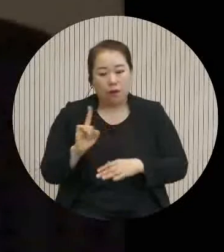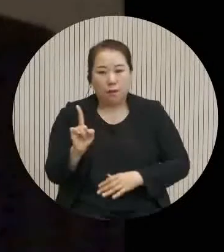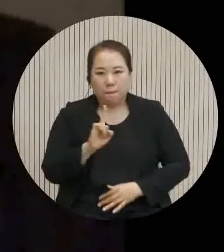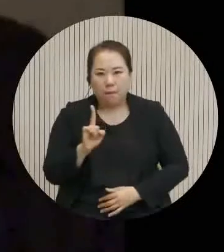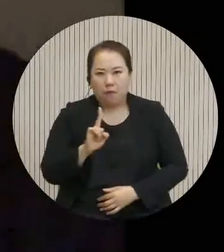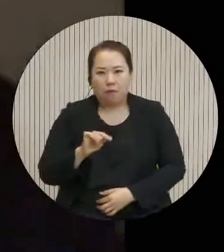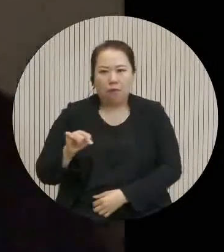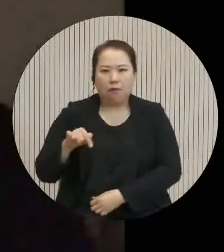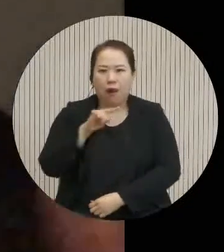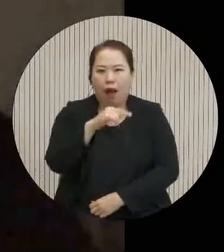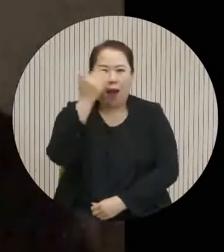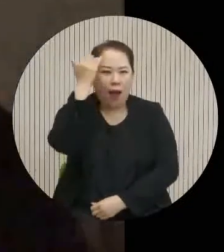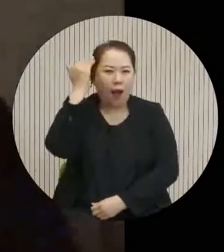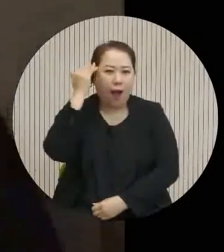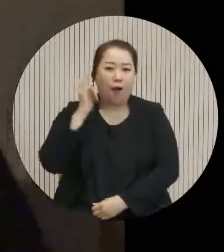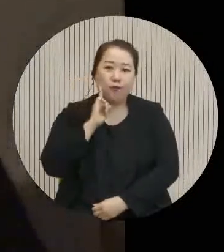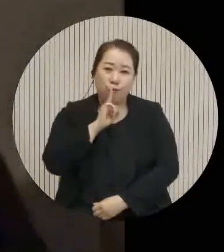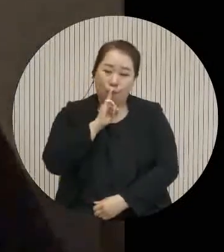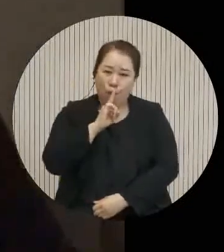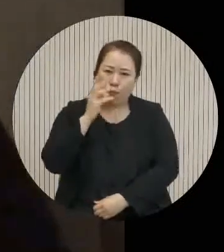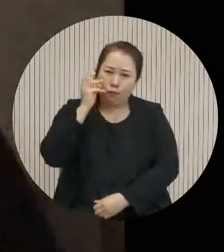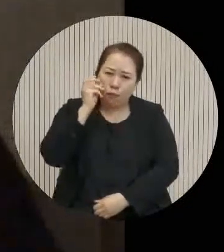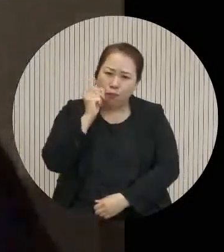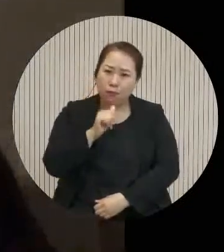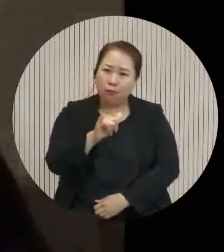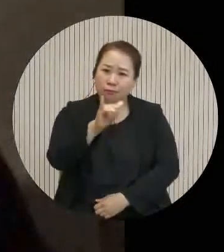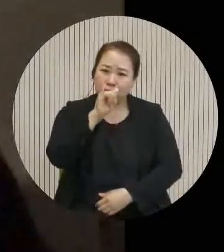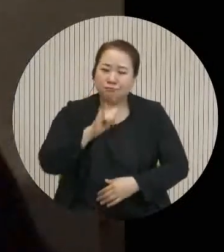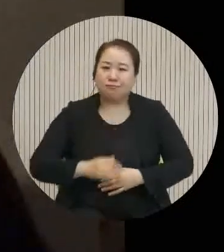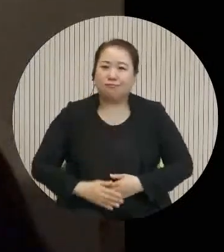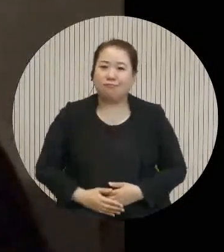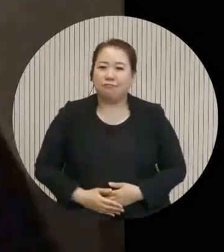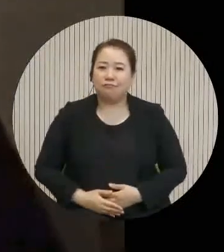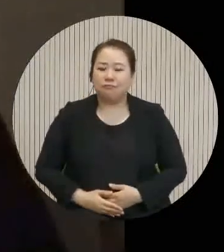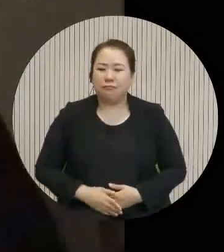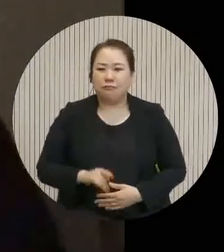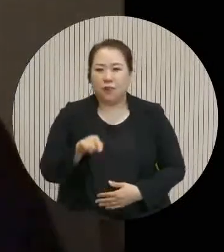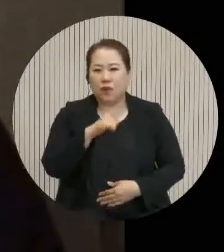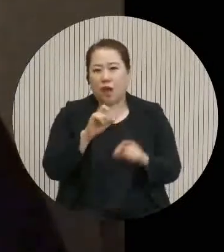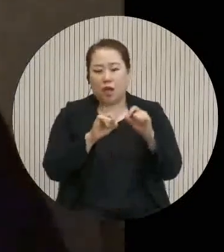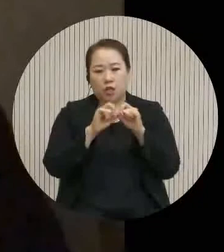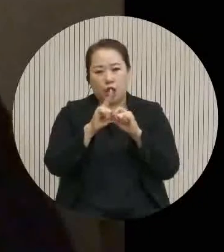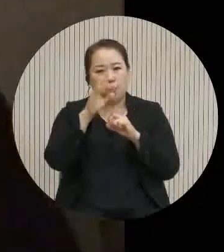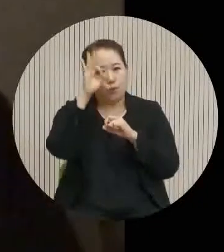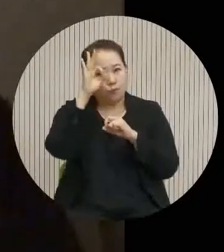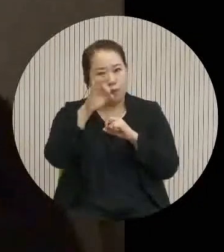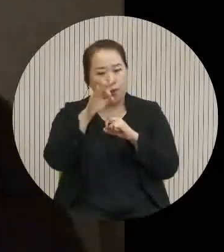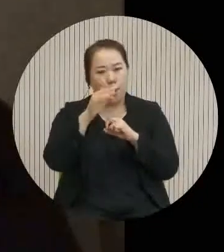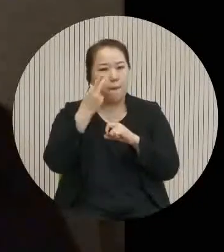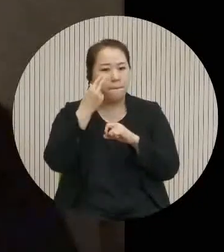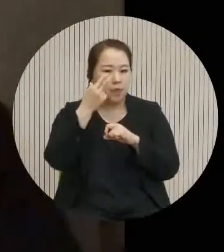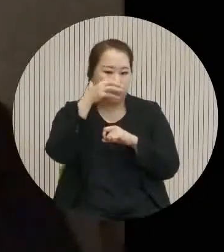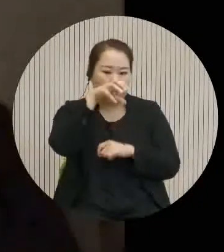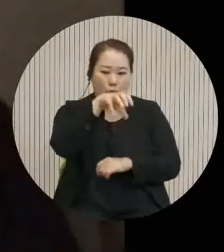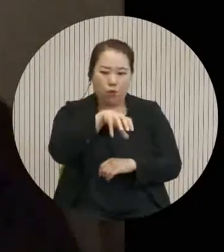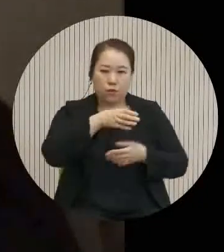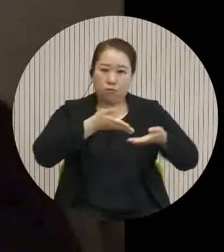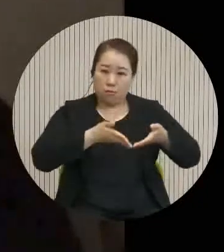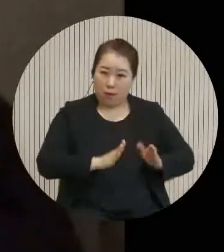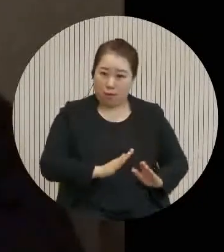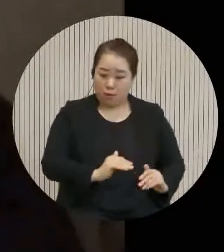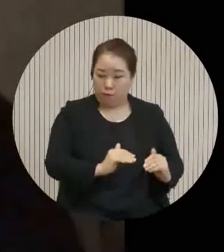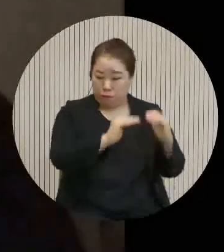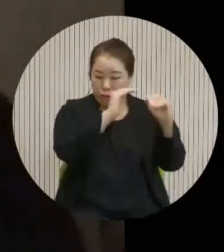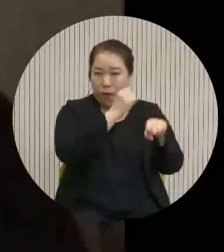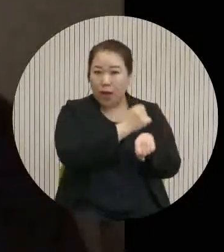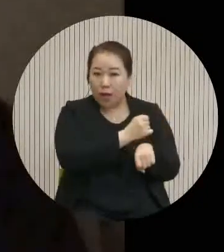very, very well. Usually, these are people who were born in the United States, had been in the United States